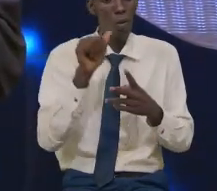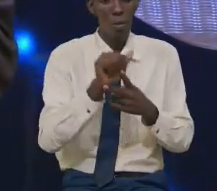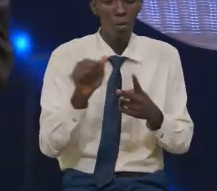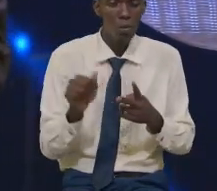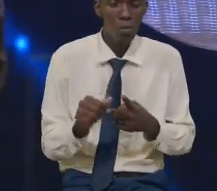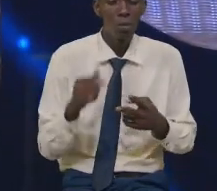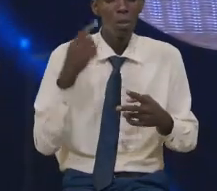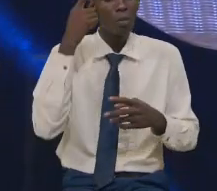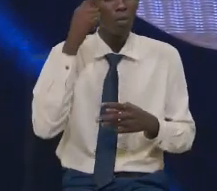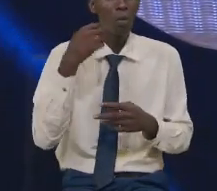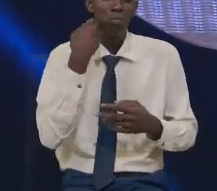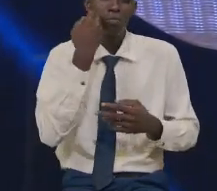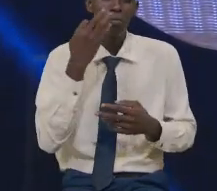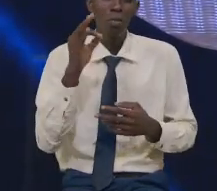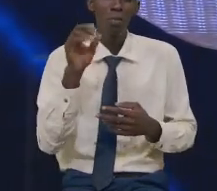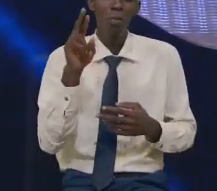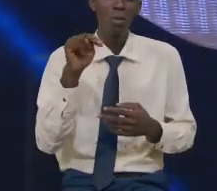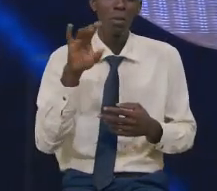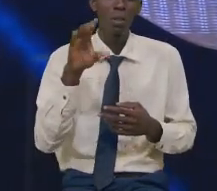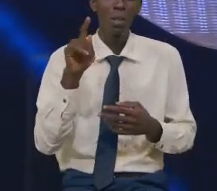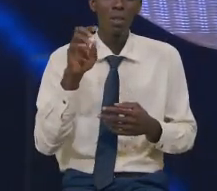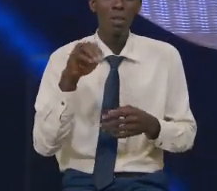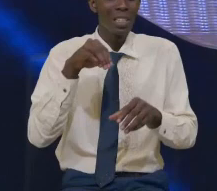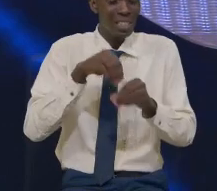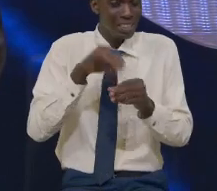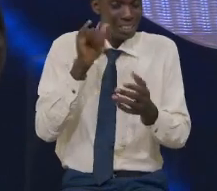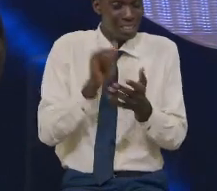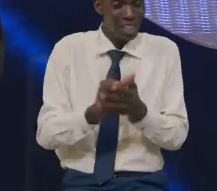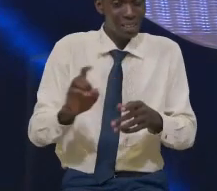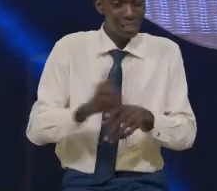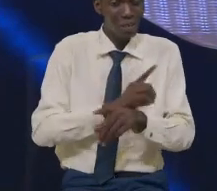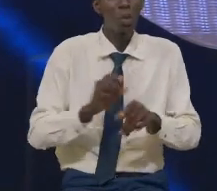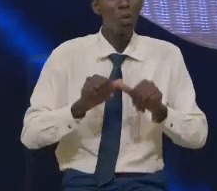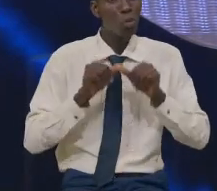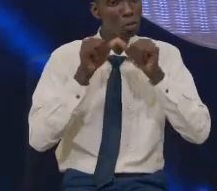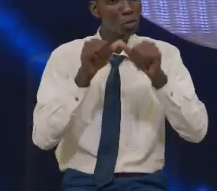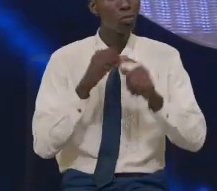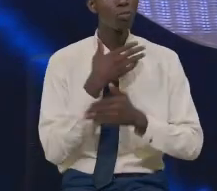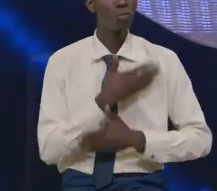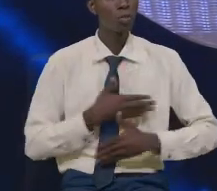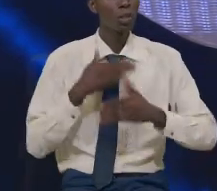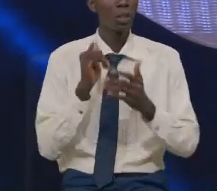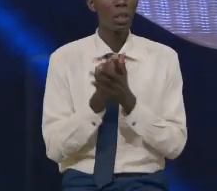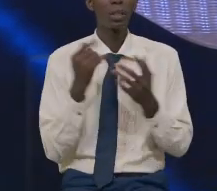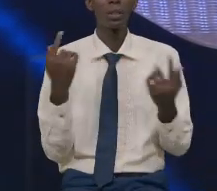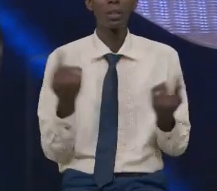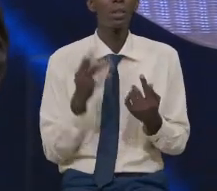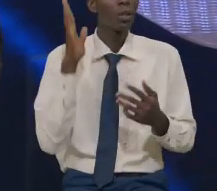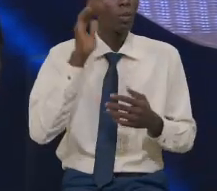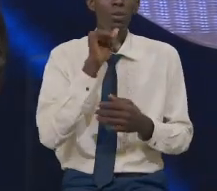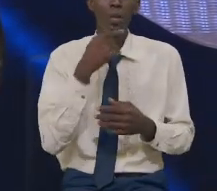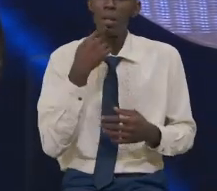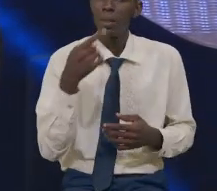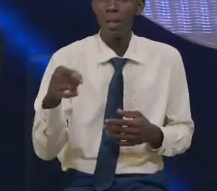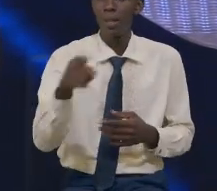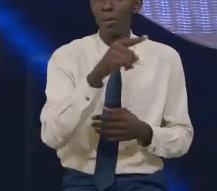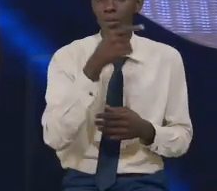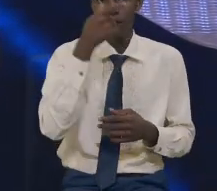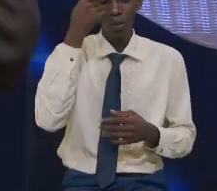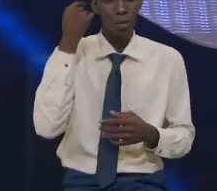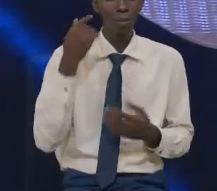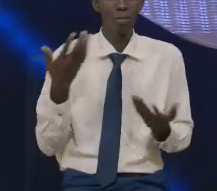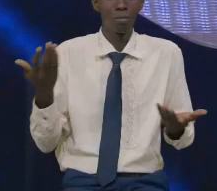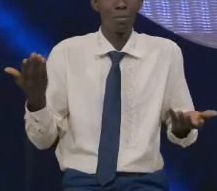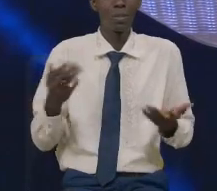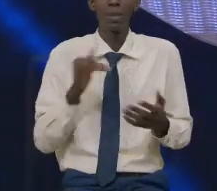that discipline, they continued their adultery and fornication. But they're not going to tell you because they're not making